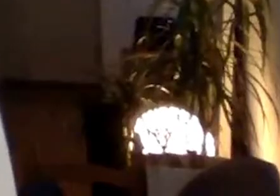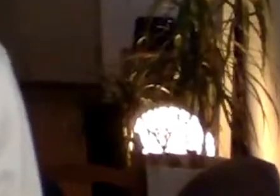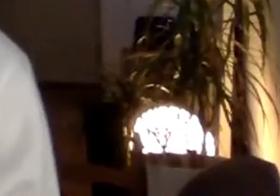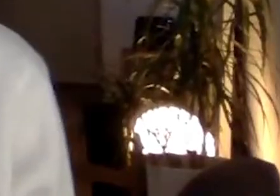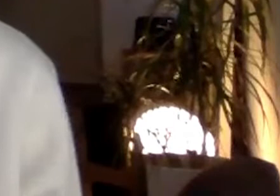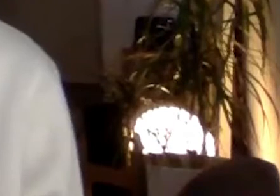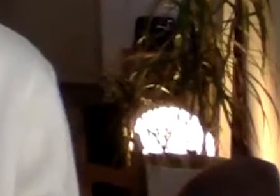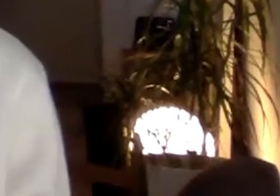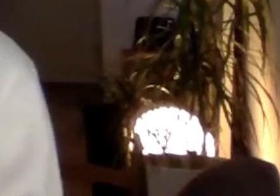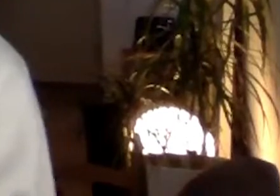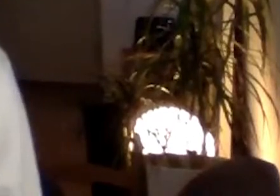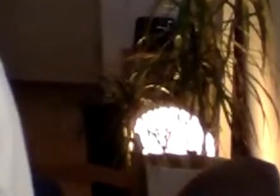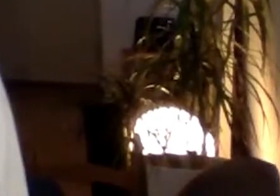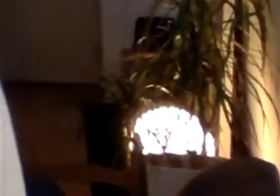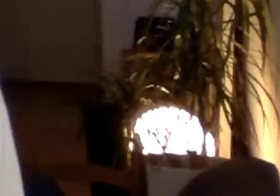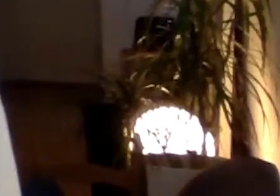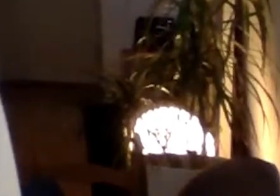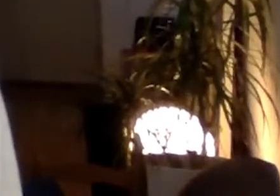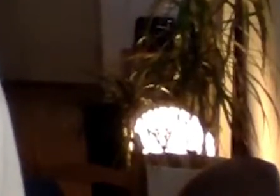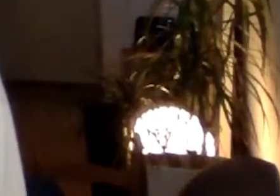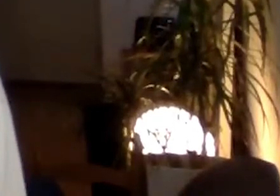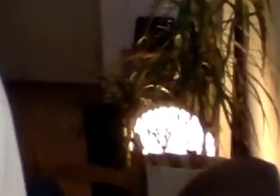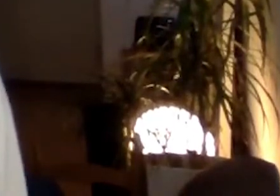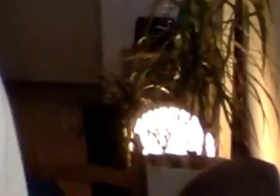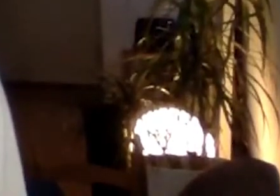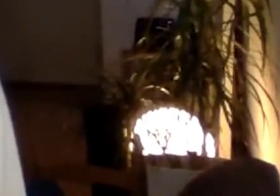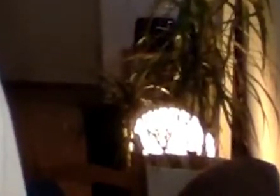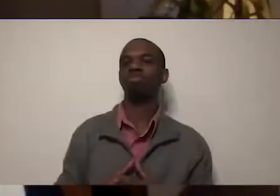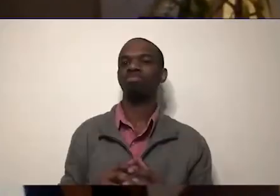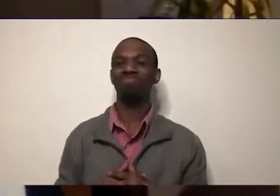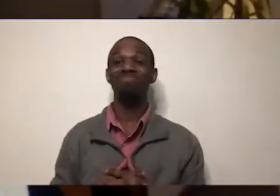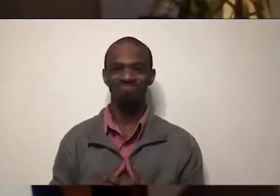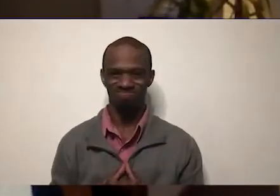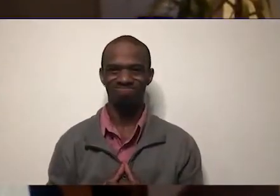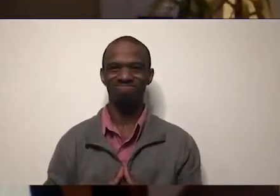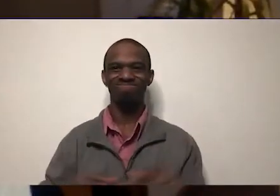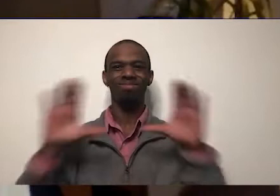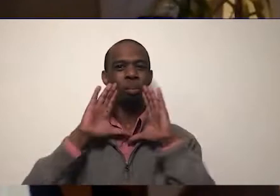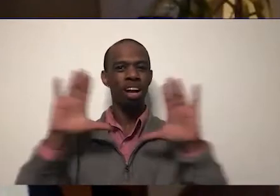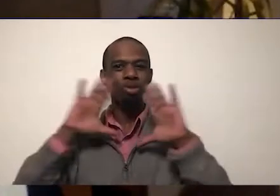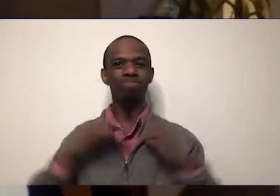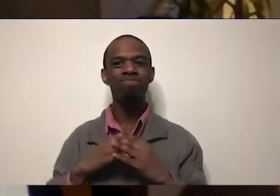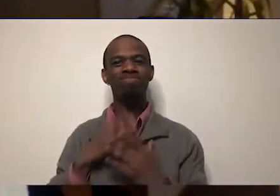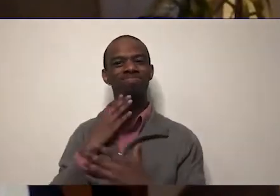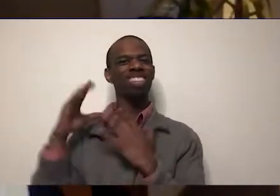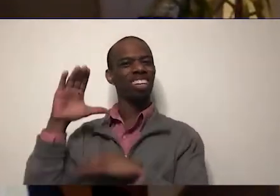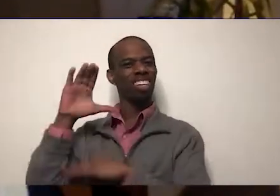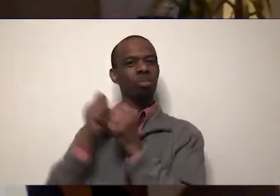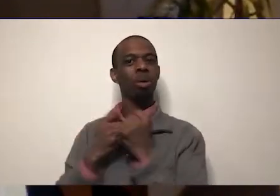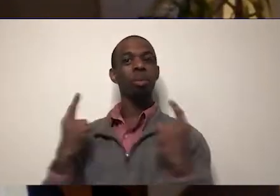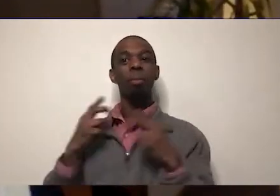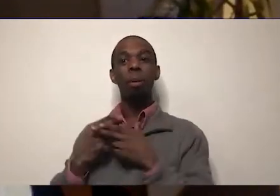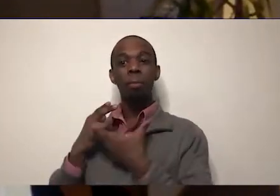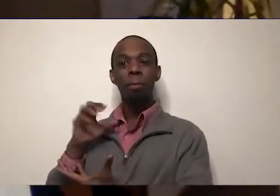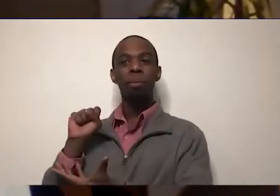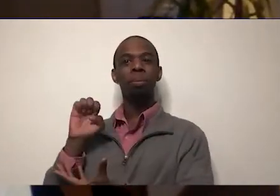Hello, good evening, everyone. My name is Solana Chetman. I'm the Director of Creative Practice and Social Impact here at The